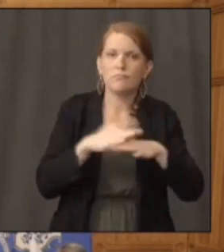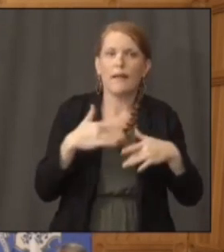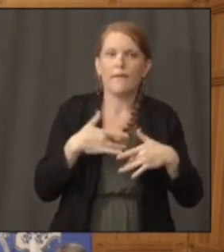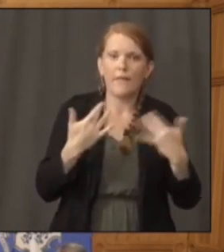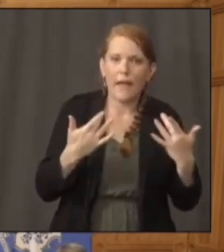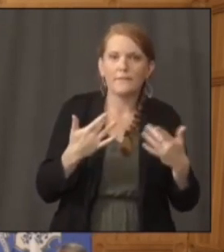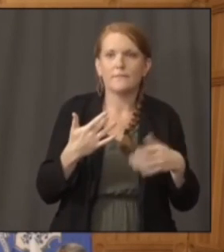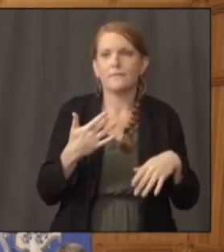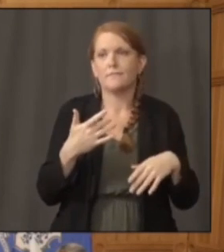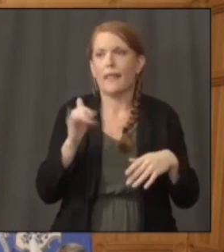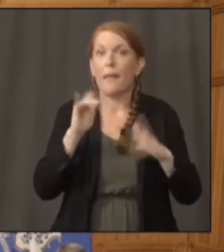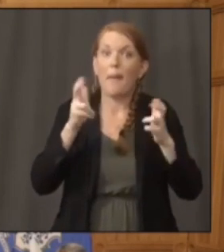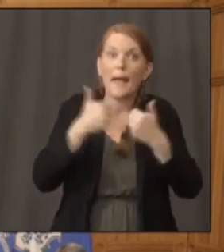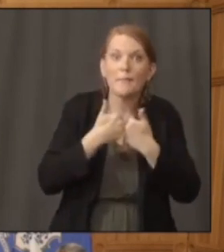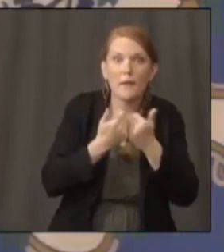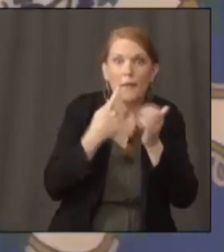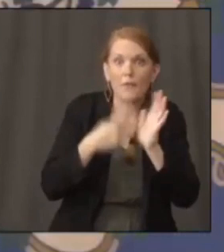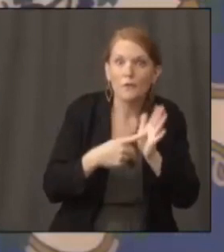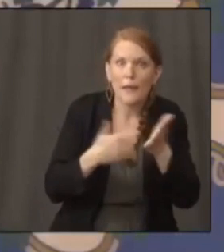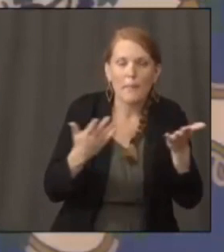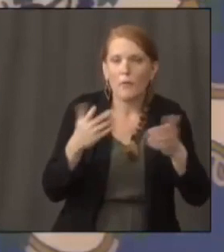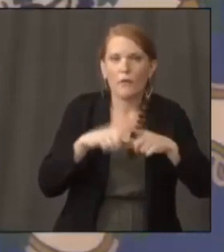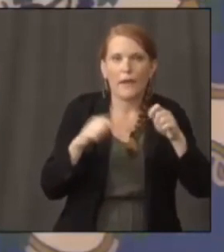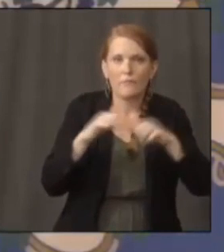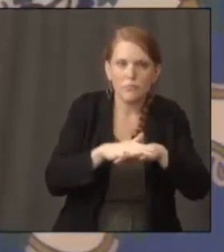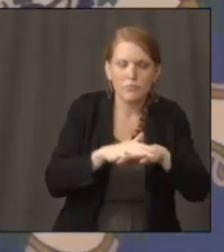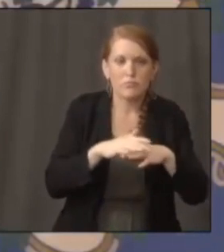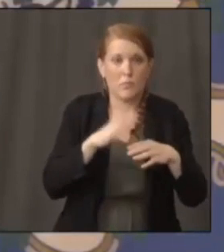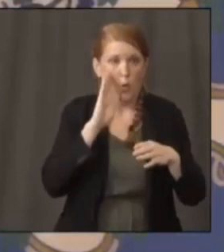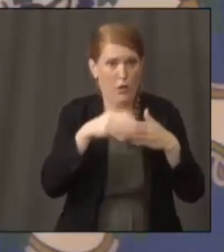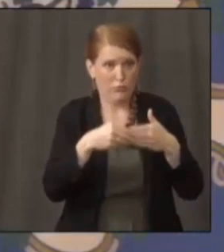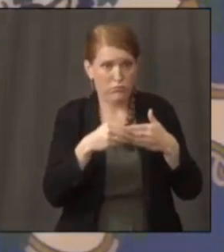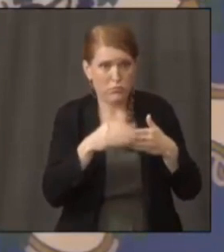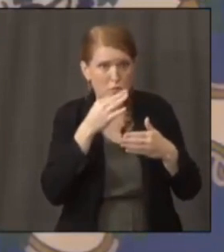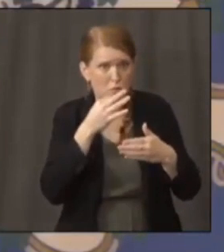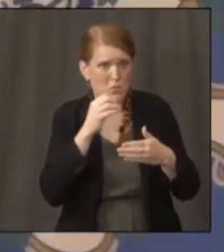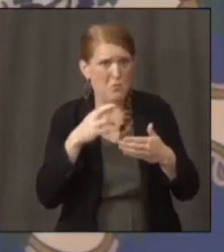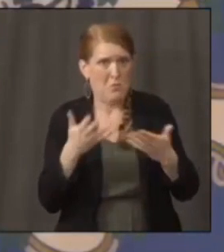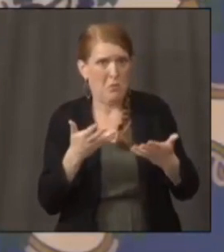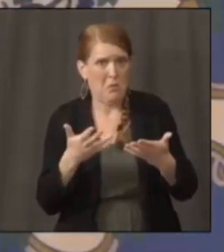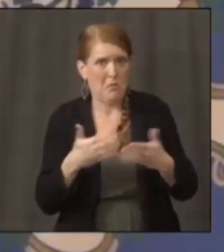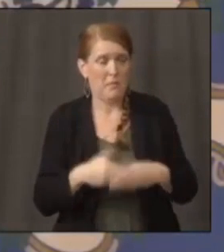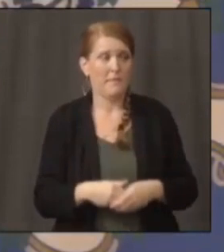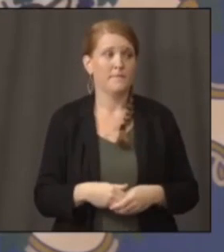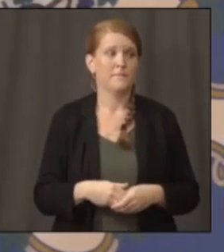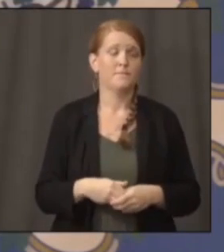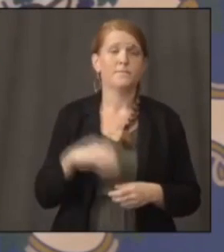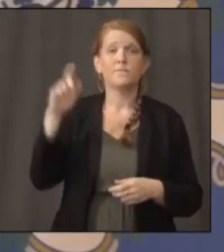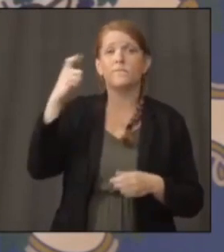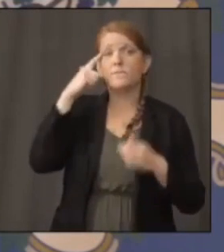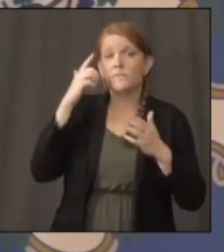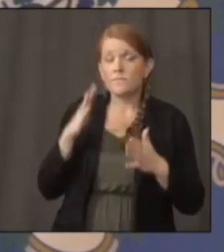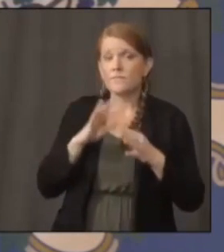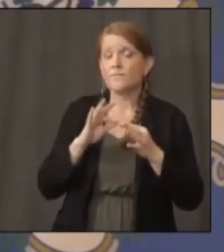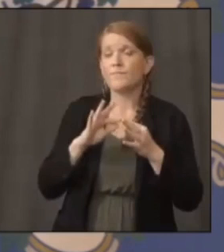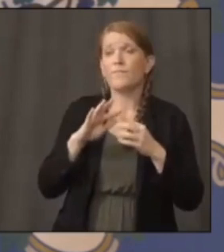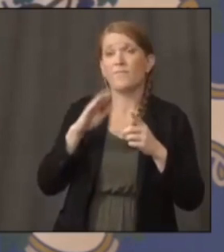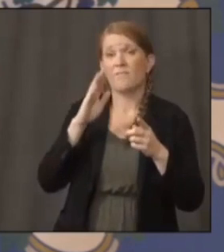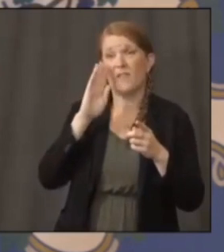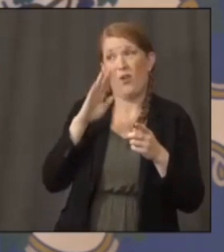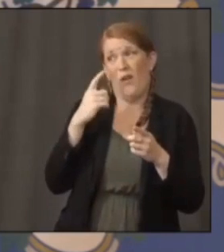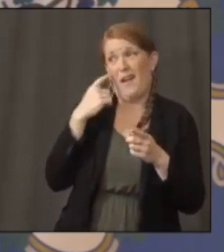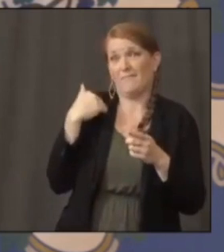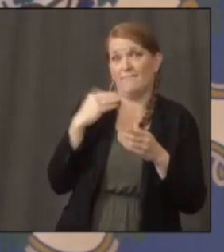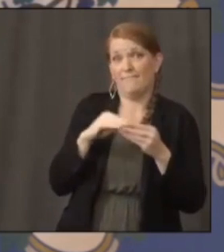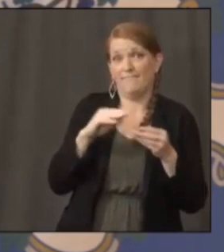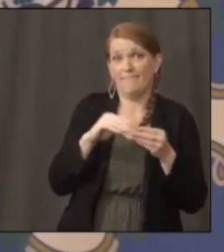coaching? Well, I'll start. I mean, I mentioned, Paz, that Florida, Texas,